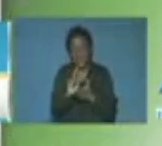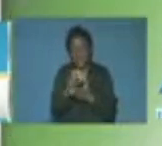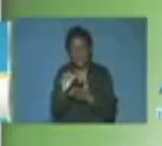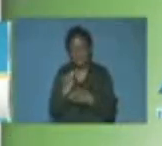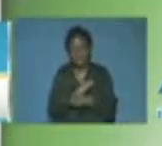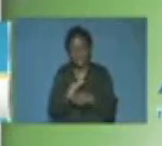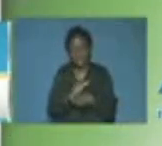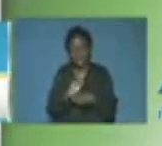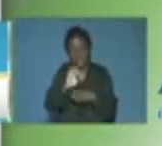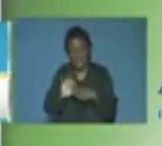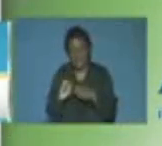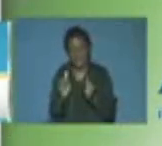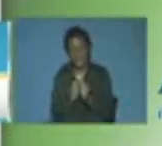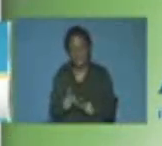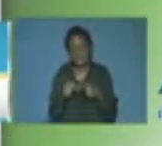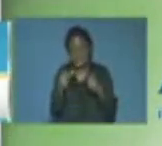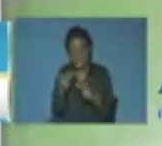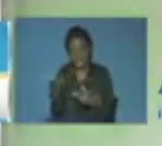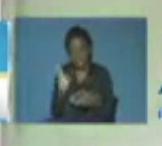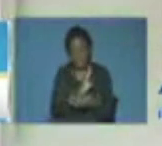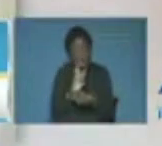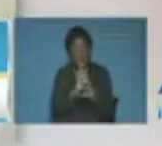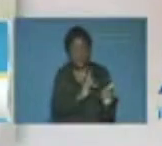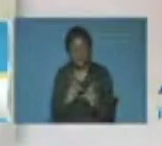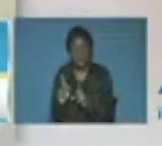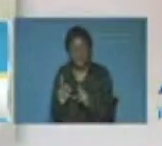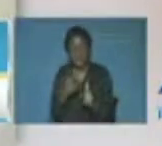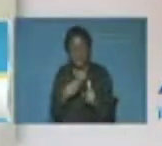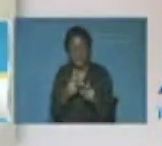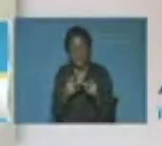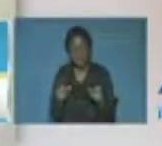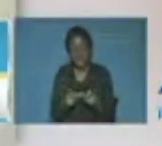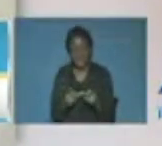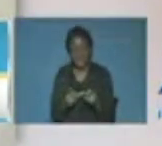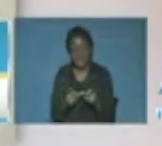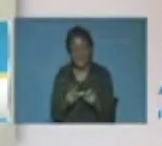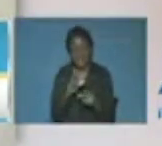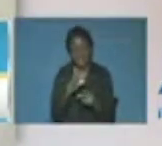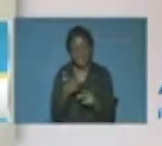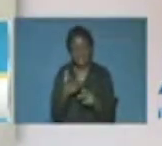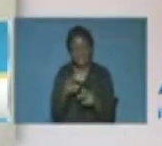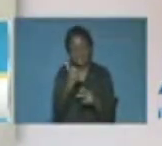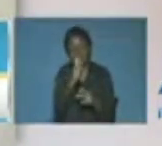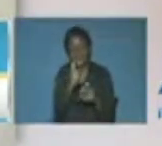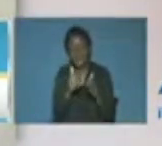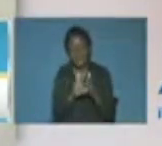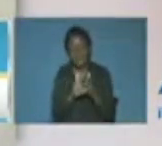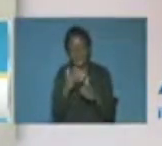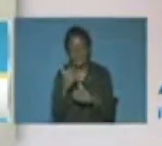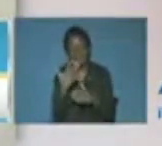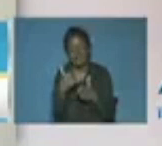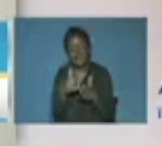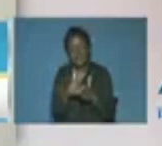place winners Baja Moments and Lignum Vitae won $10,000 and $7,500, respectively. Coming in fourth